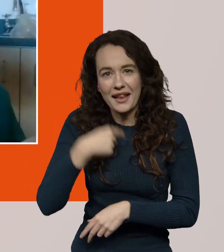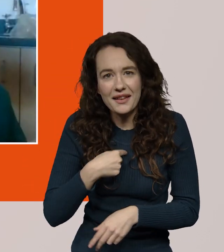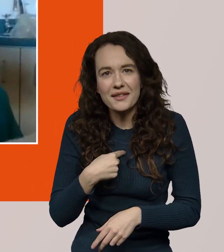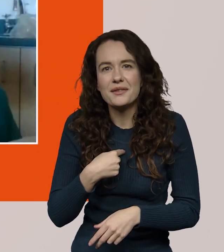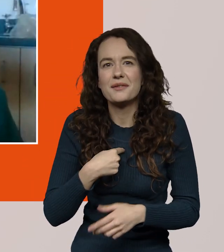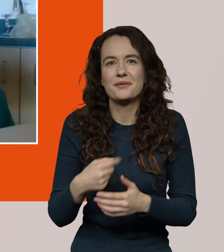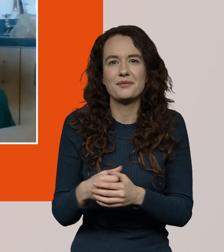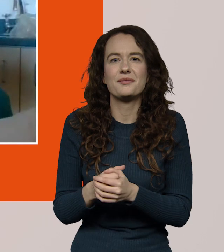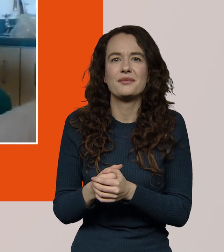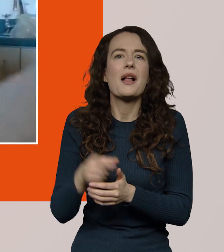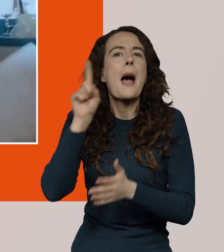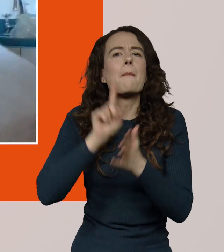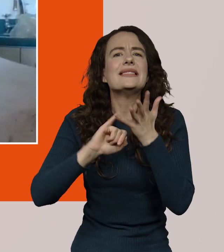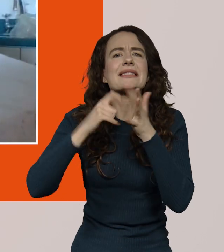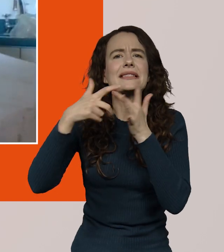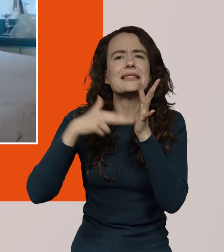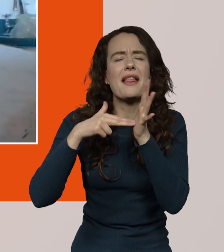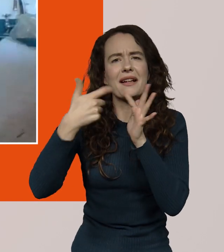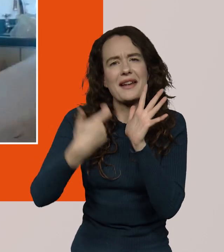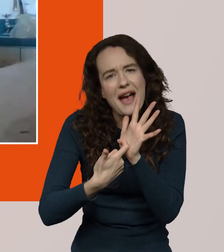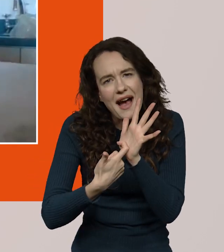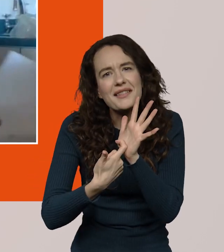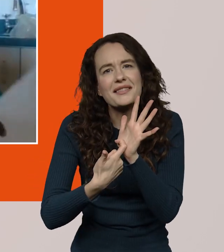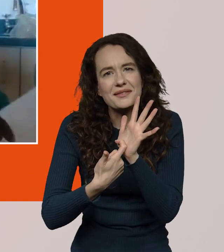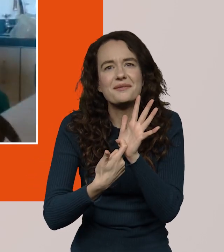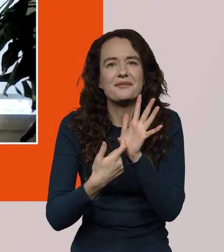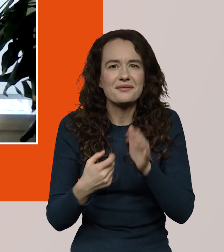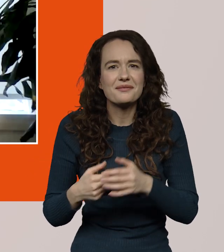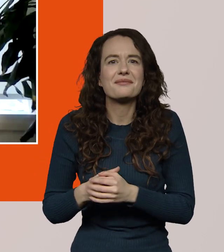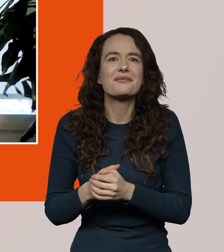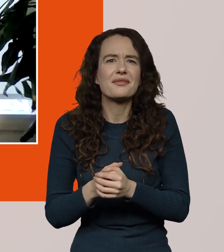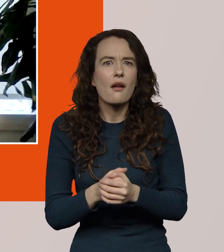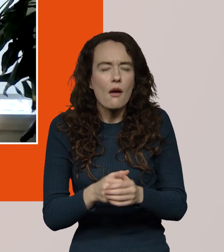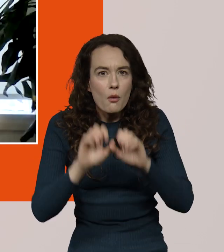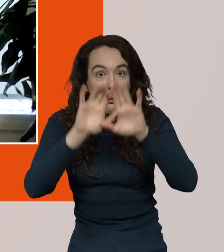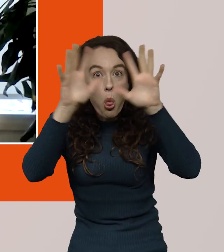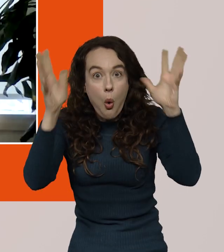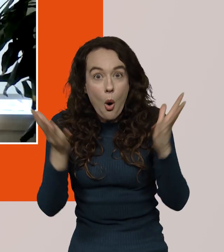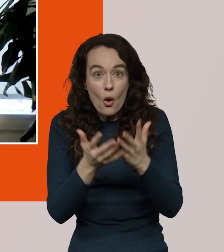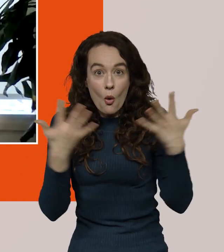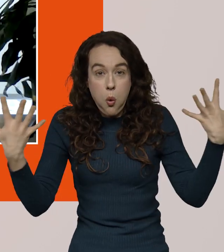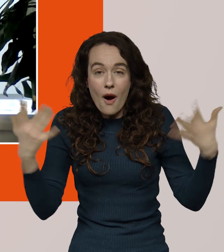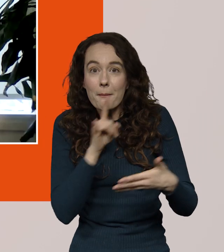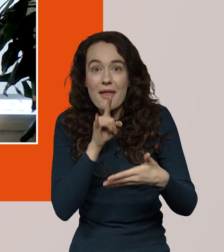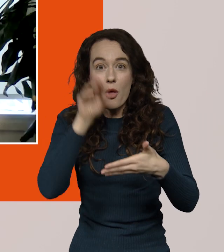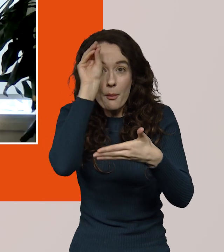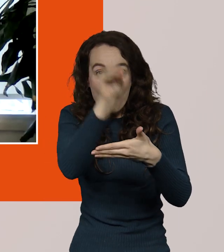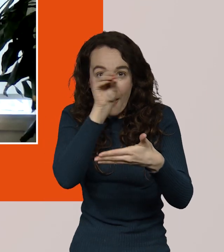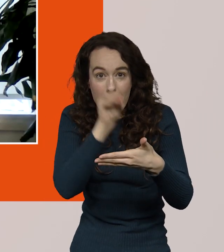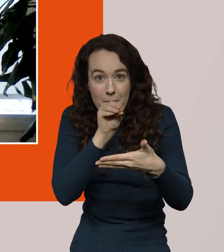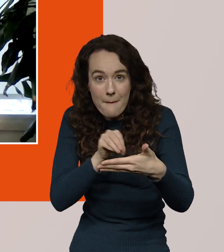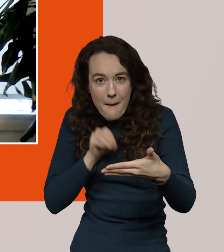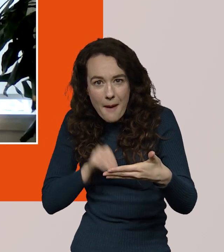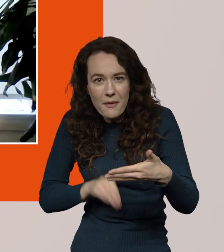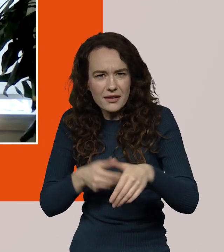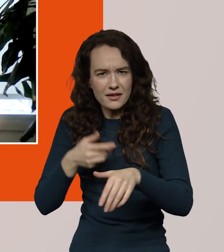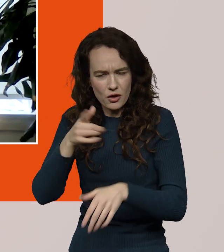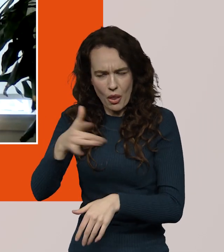am. I've been looking forward to this for a long time, just to hear all the ideas, hear what the kids have to say, and just get involved with